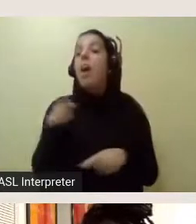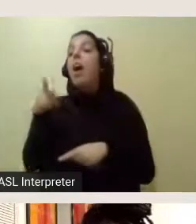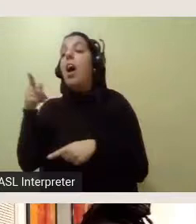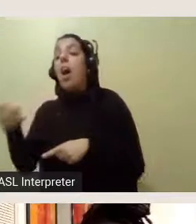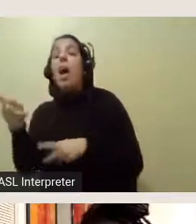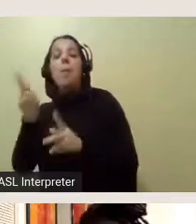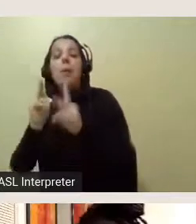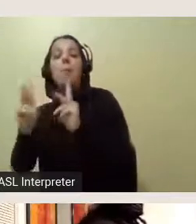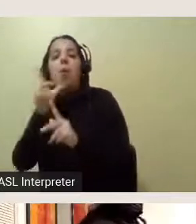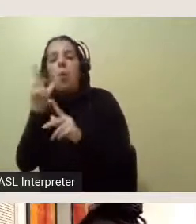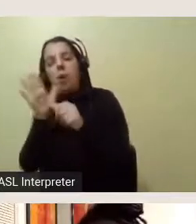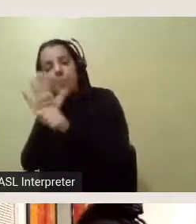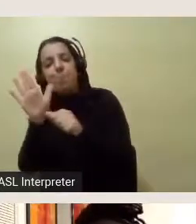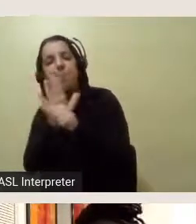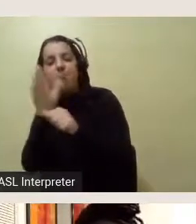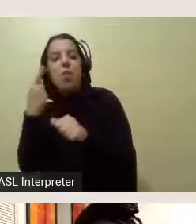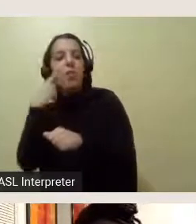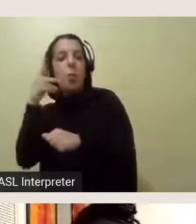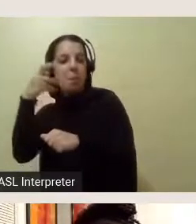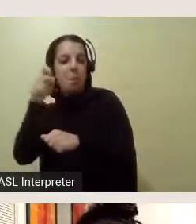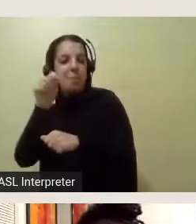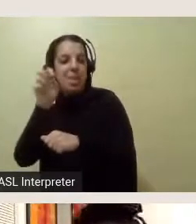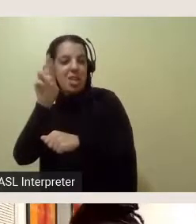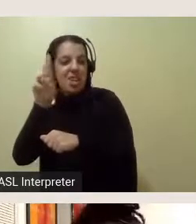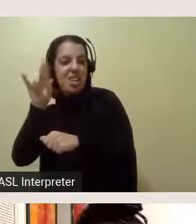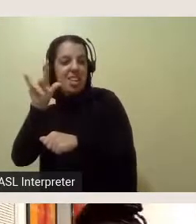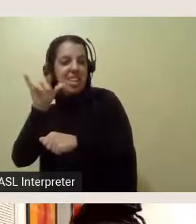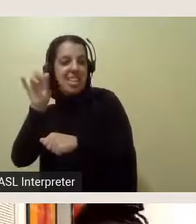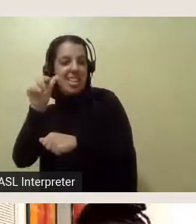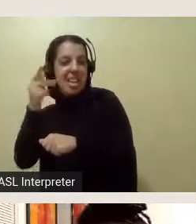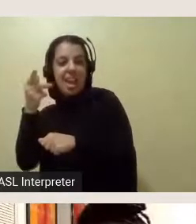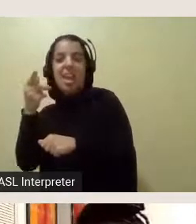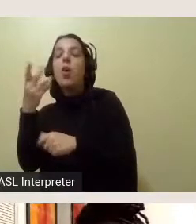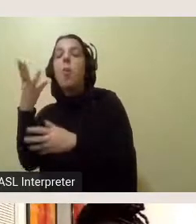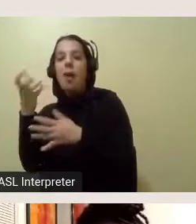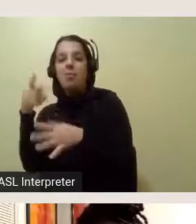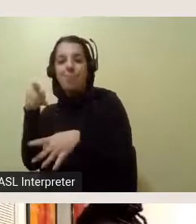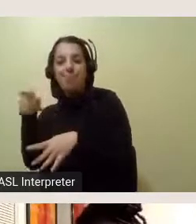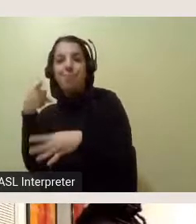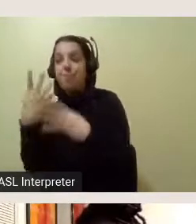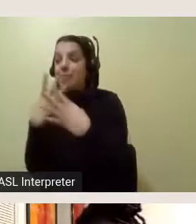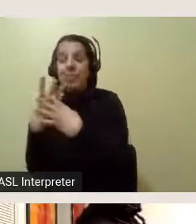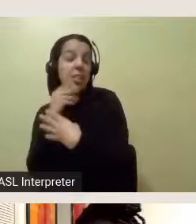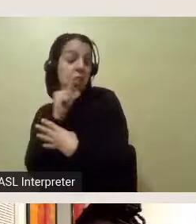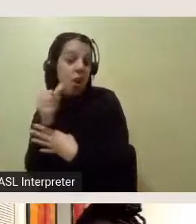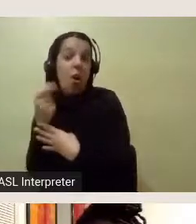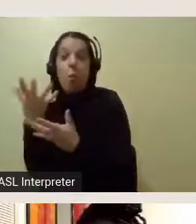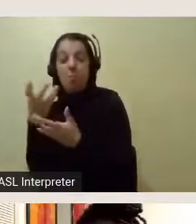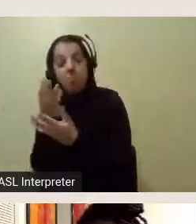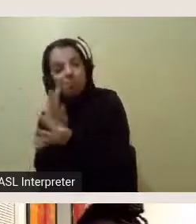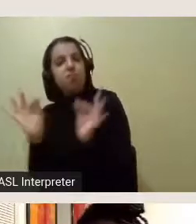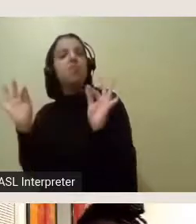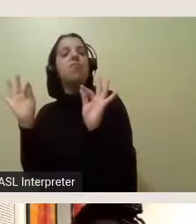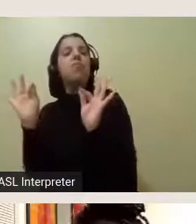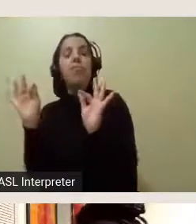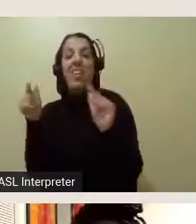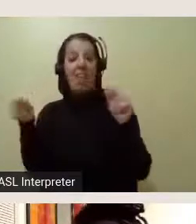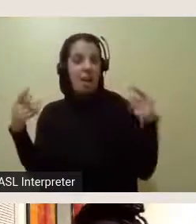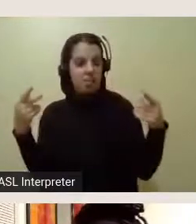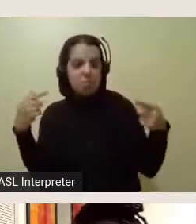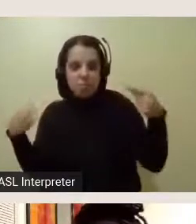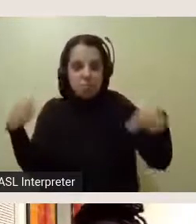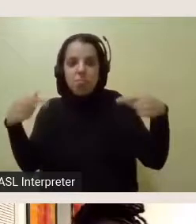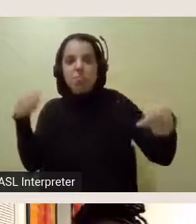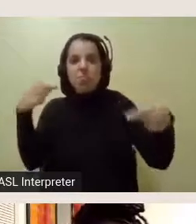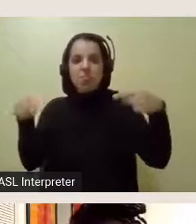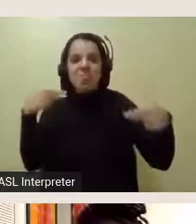for Peter Liang, you know, what discussions did you all have, Ursula, Jason, Michelle, about the kind of